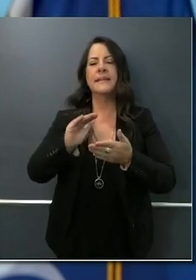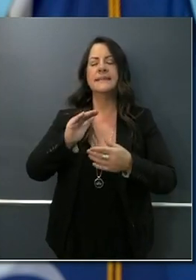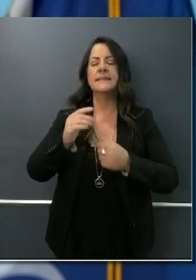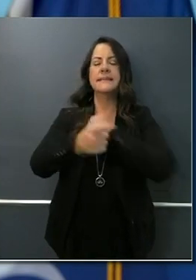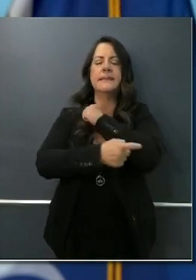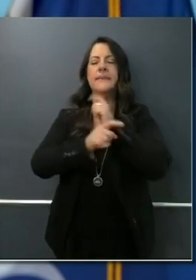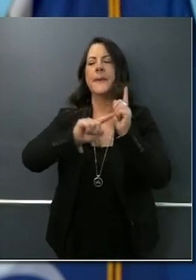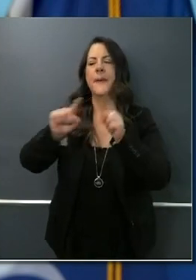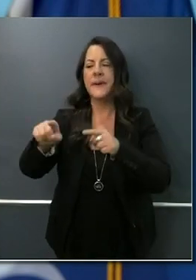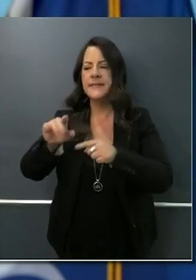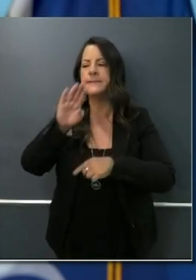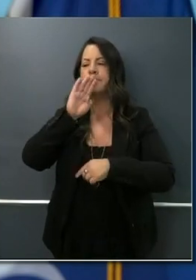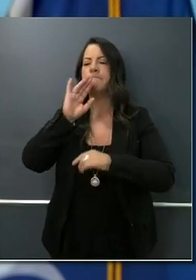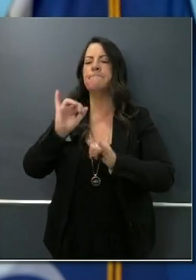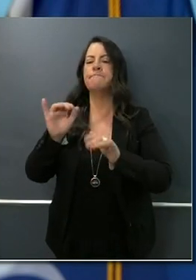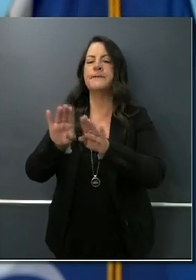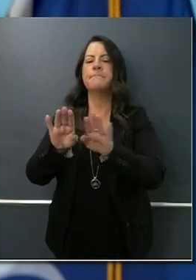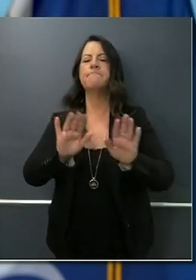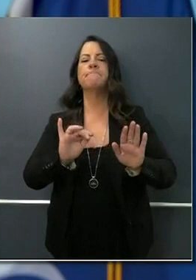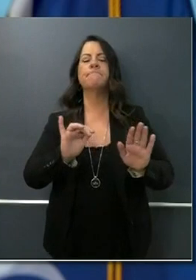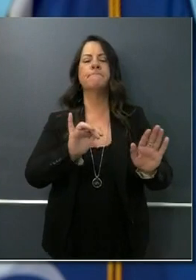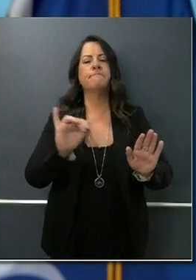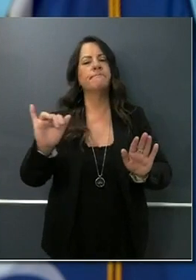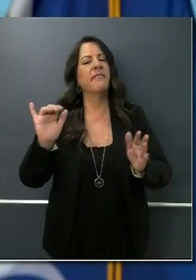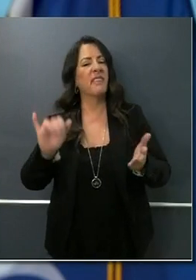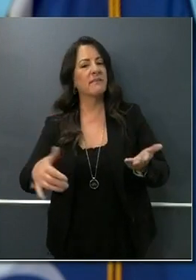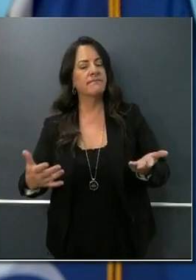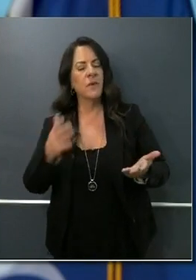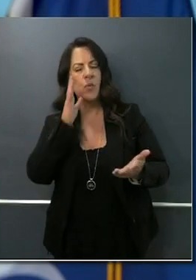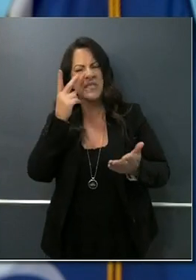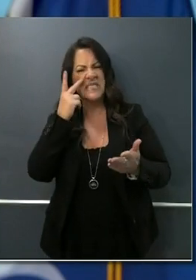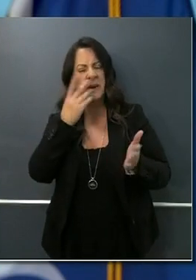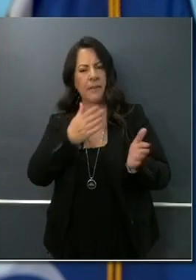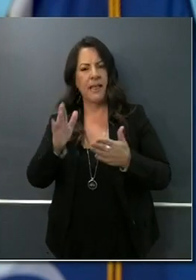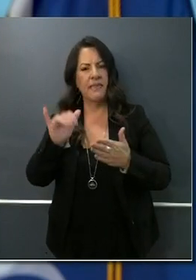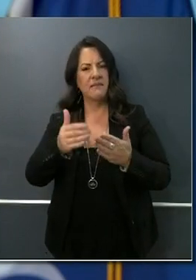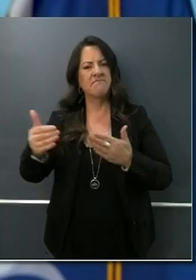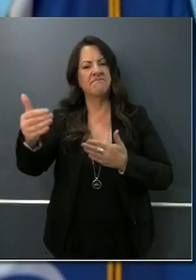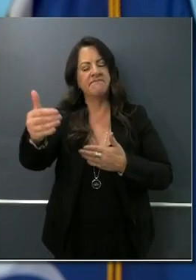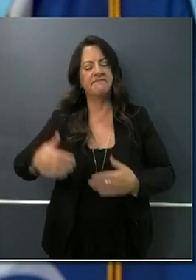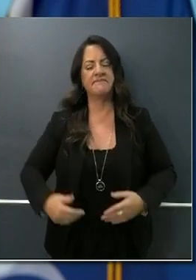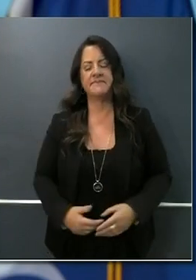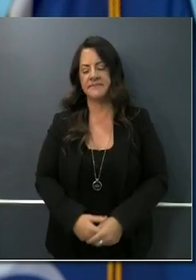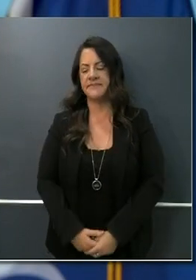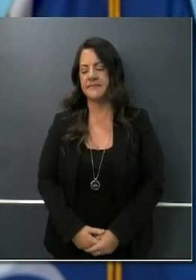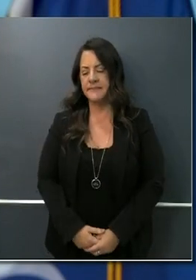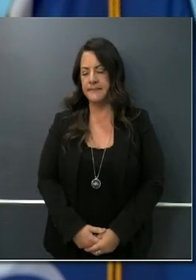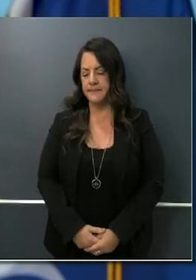things in the next number of days and weeks. Angela Hart, Kaiser Health News.